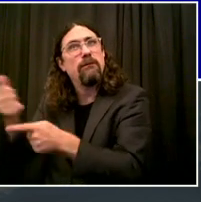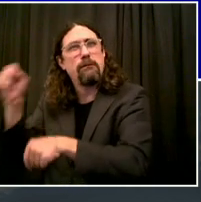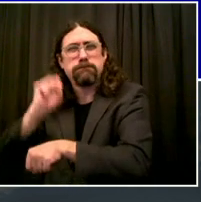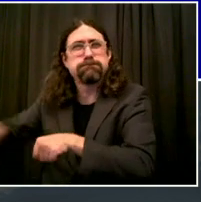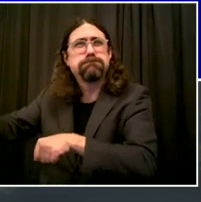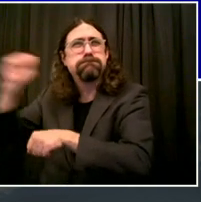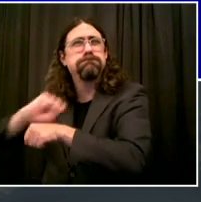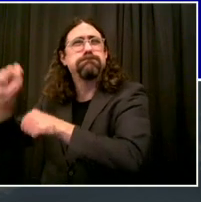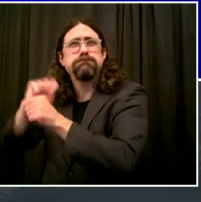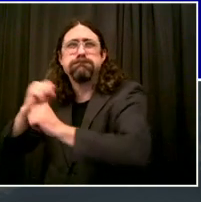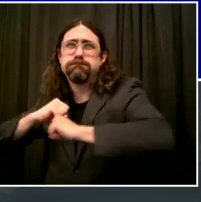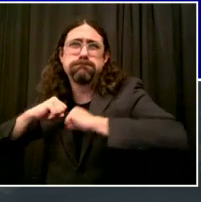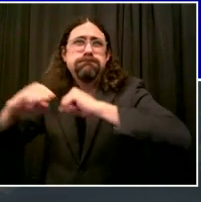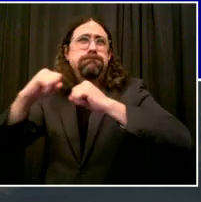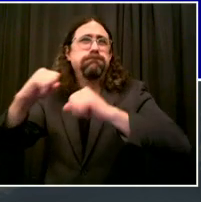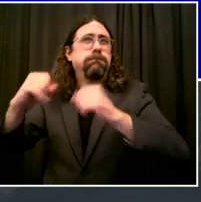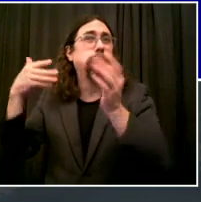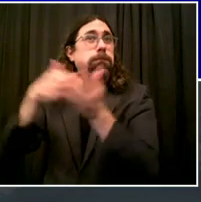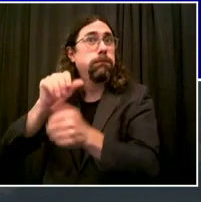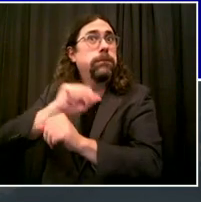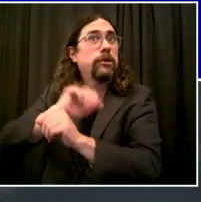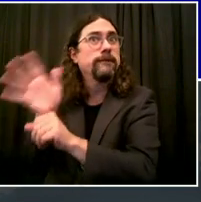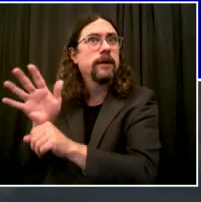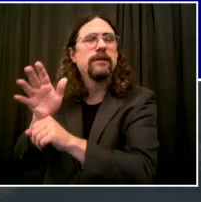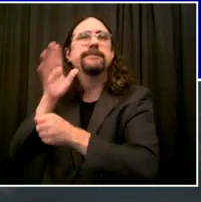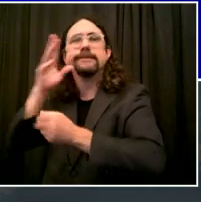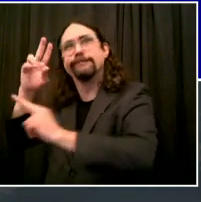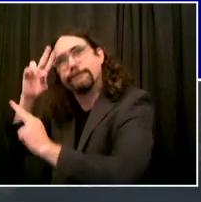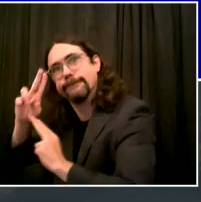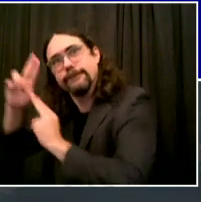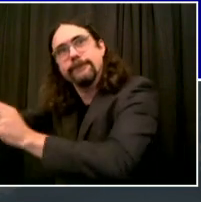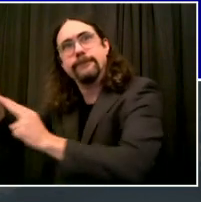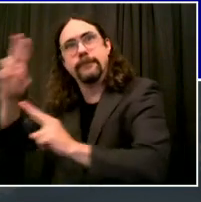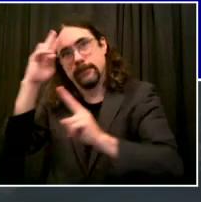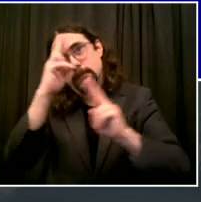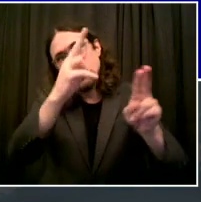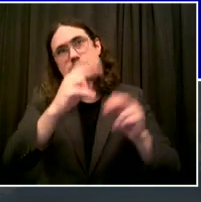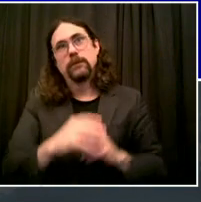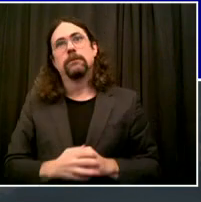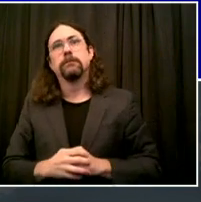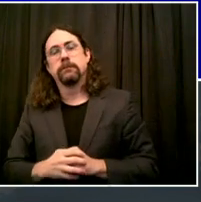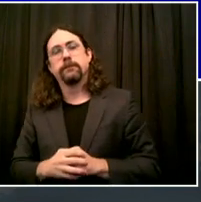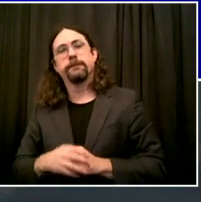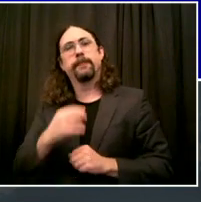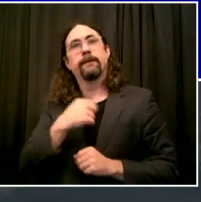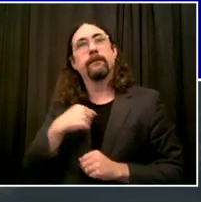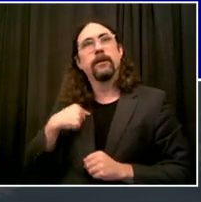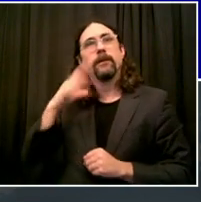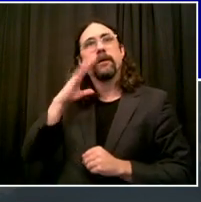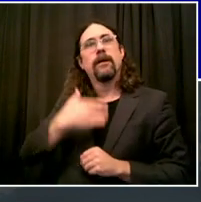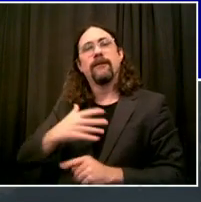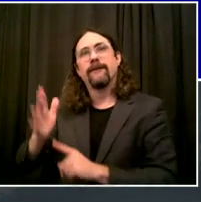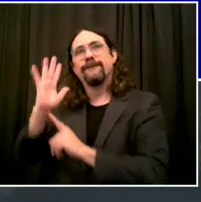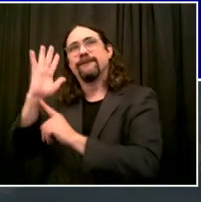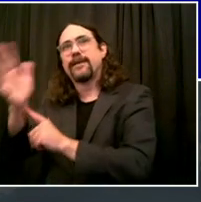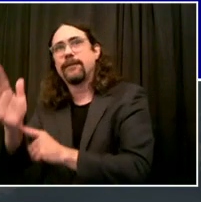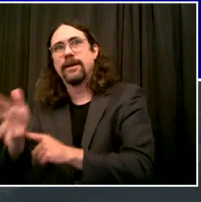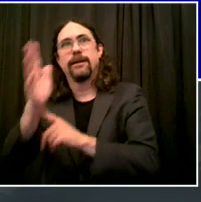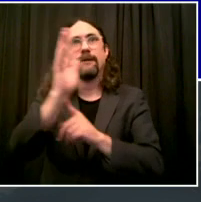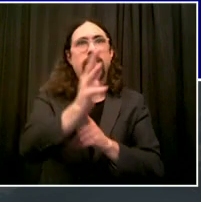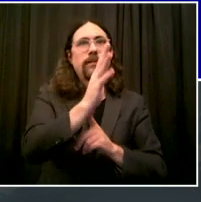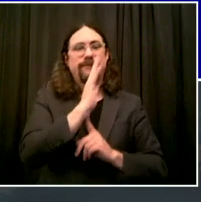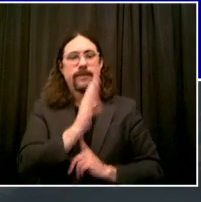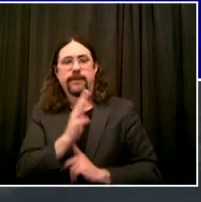different pieces at different points. It's going to be something that's going to be special for the city, different but very special, very powerful, very